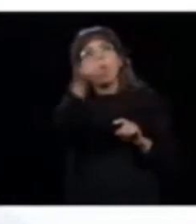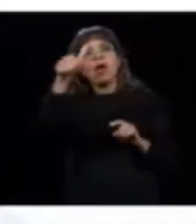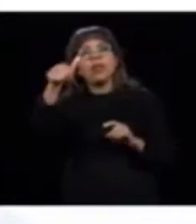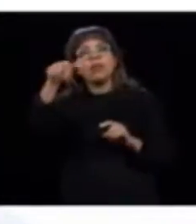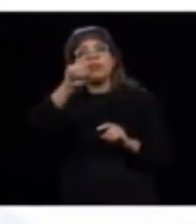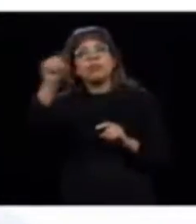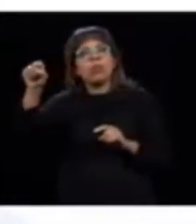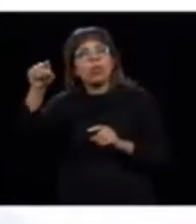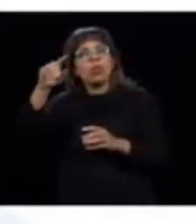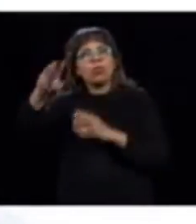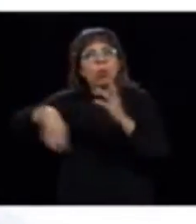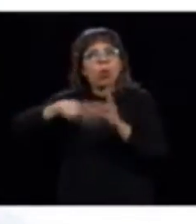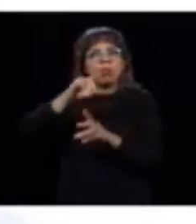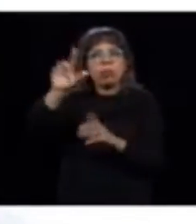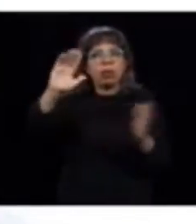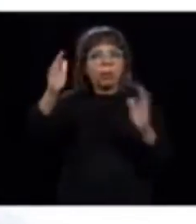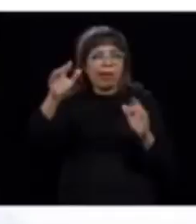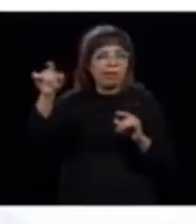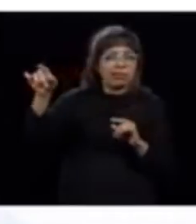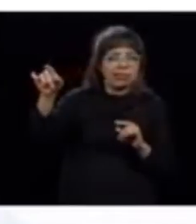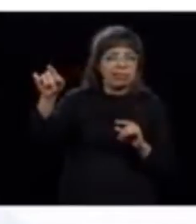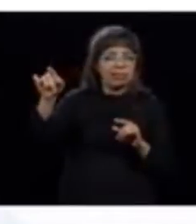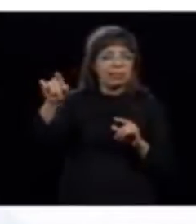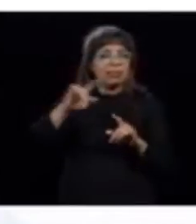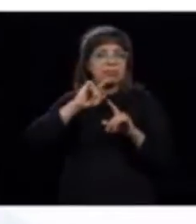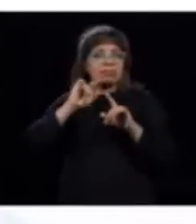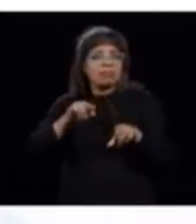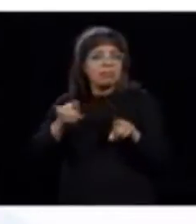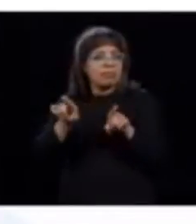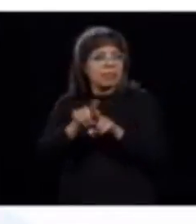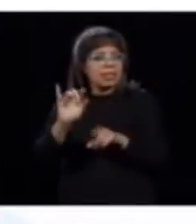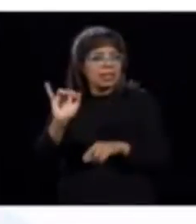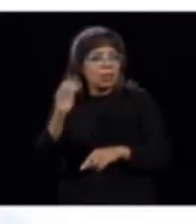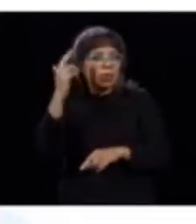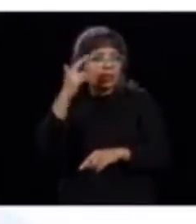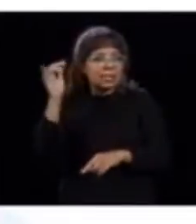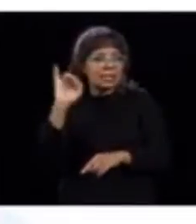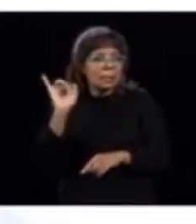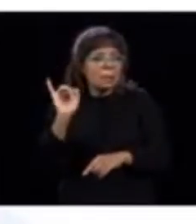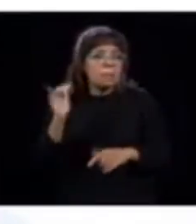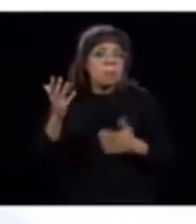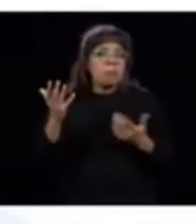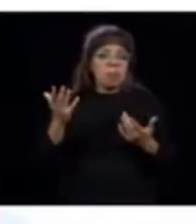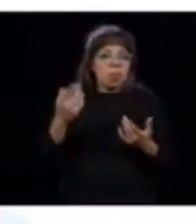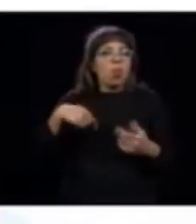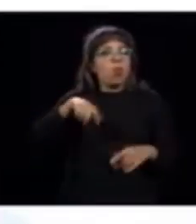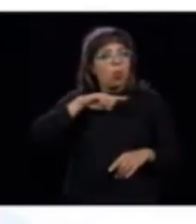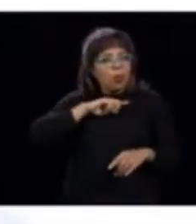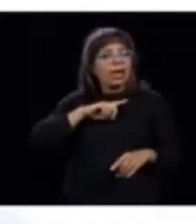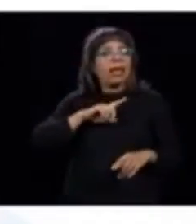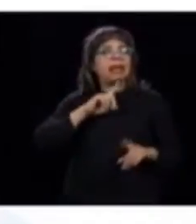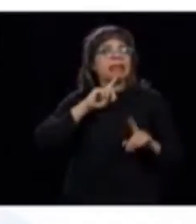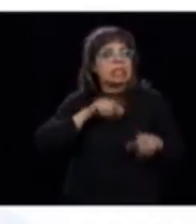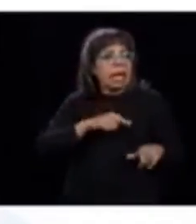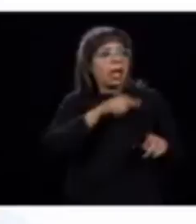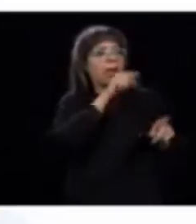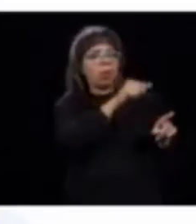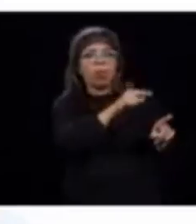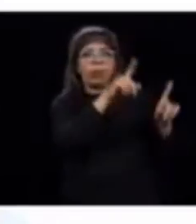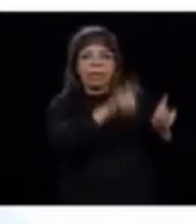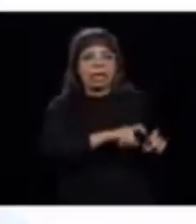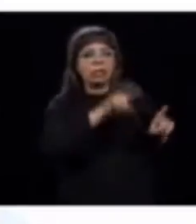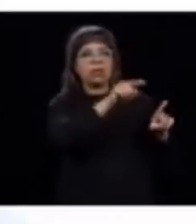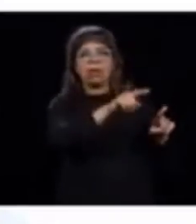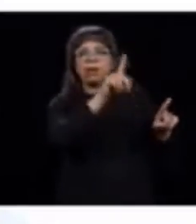epidemiologists' references, we declare all of them. Is it the case everywhere else?